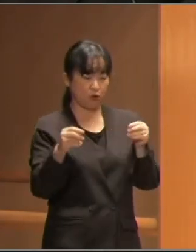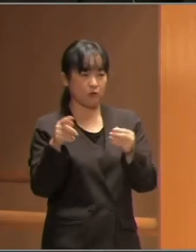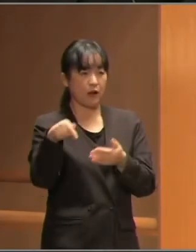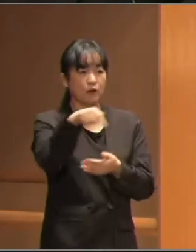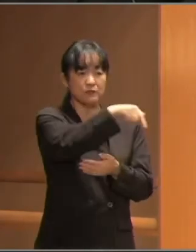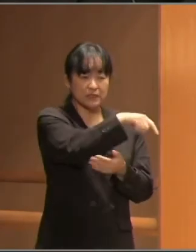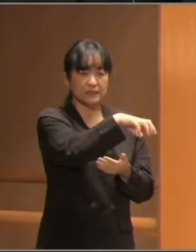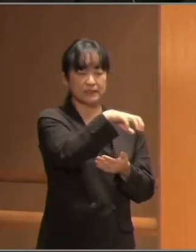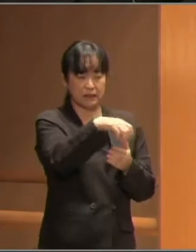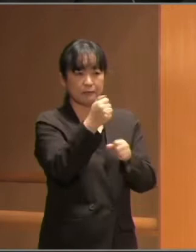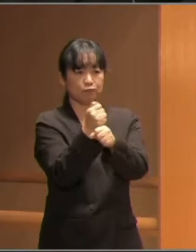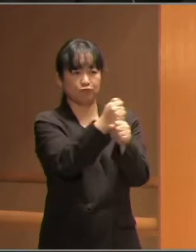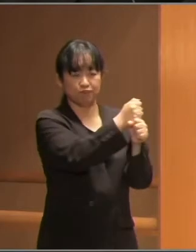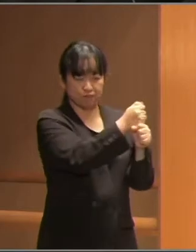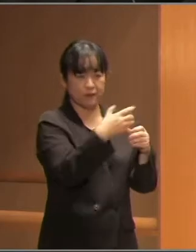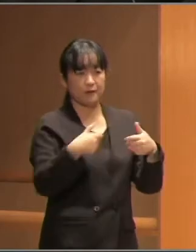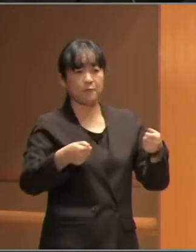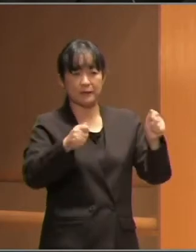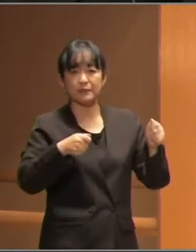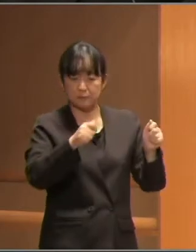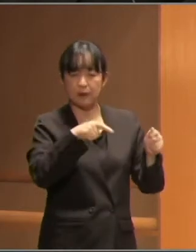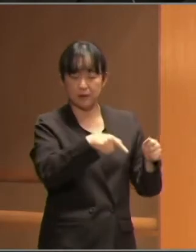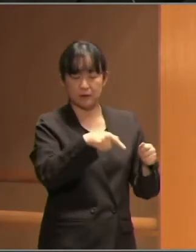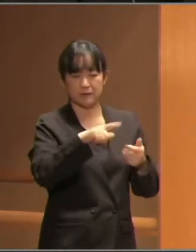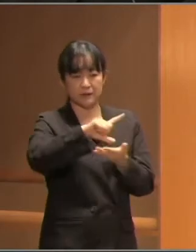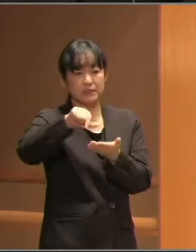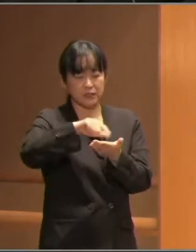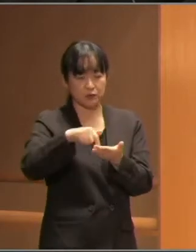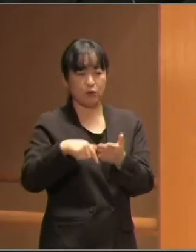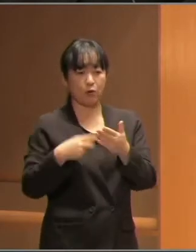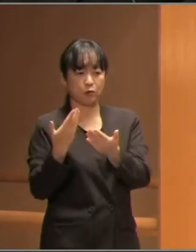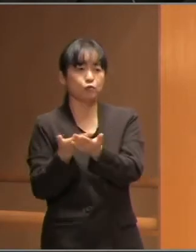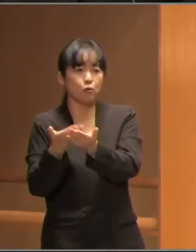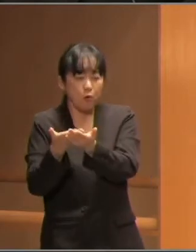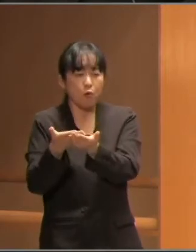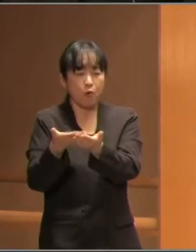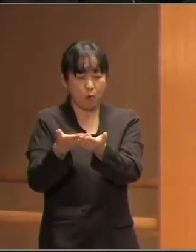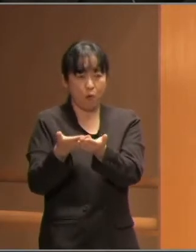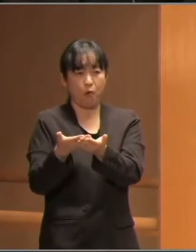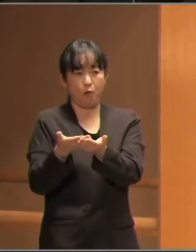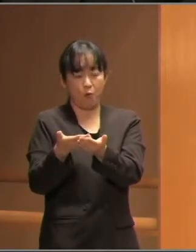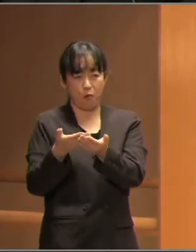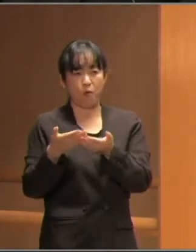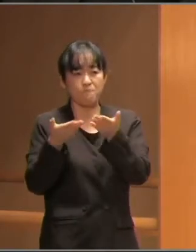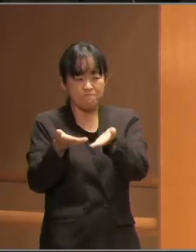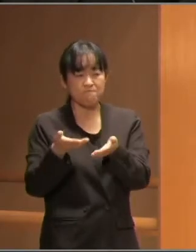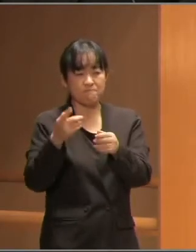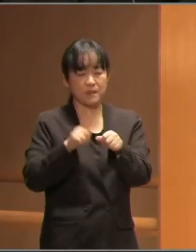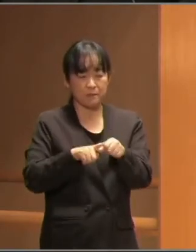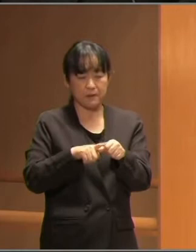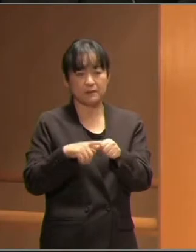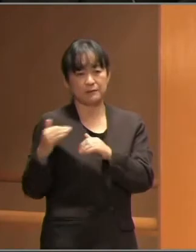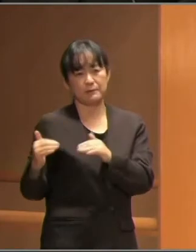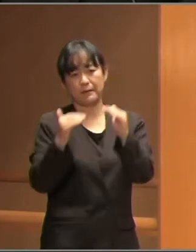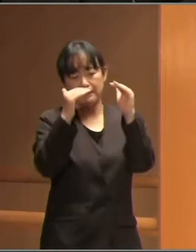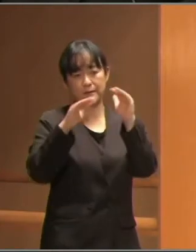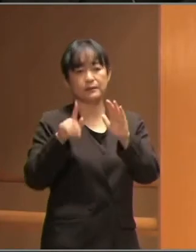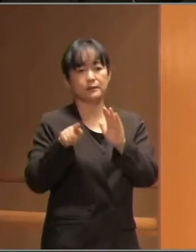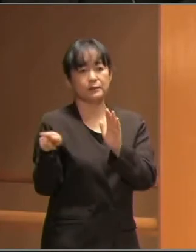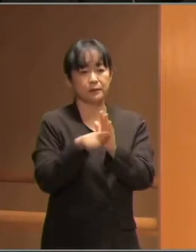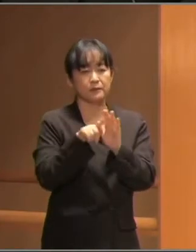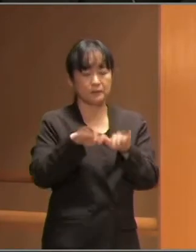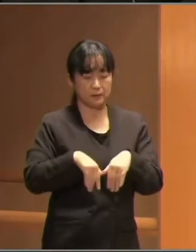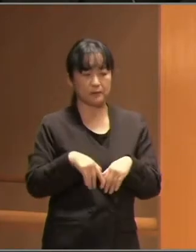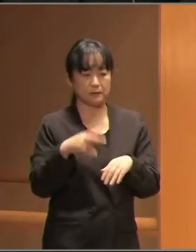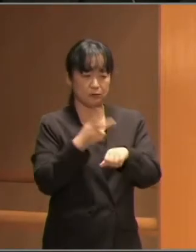produced across Japan, has developed in diverse ways to meet the demands of each region. In washi's tradition,